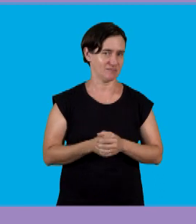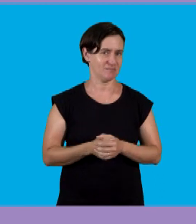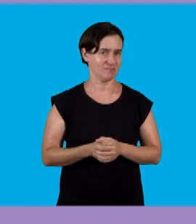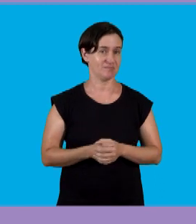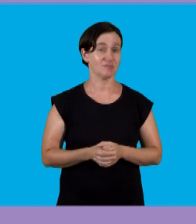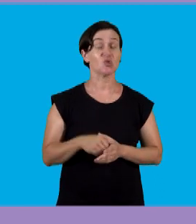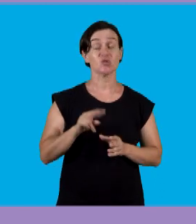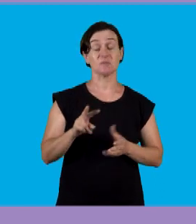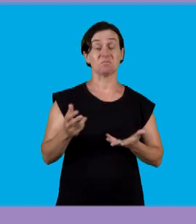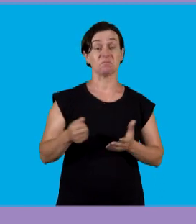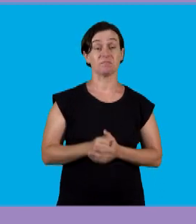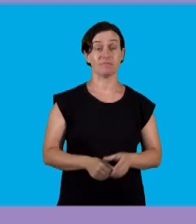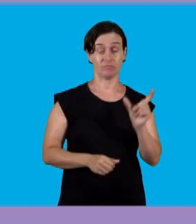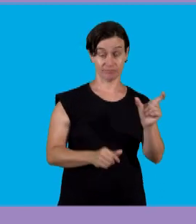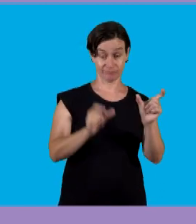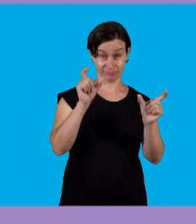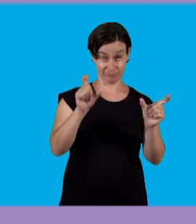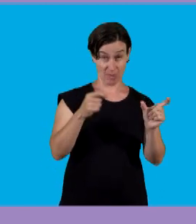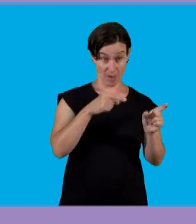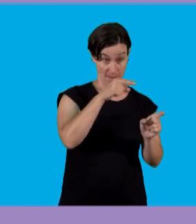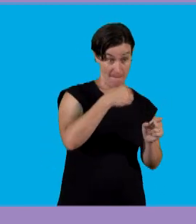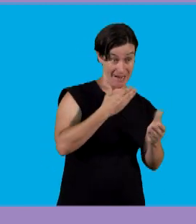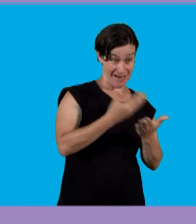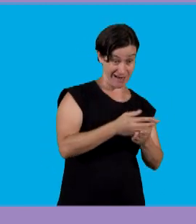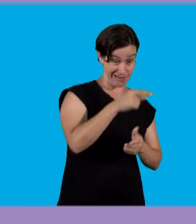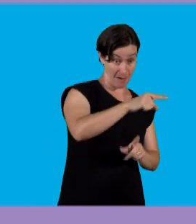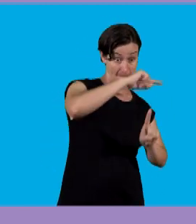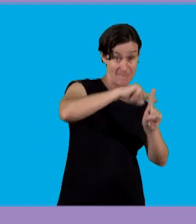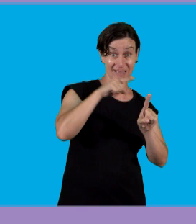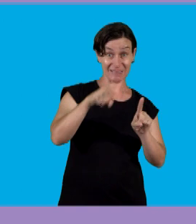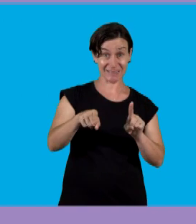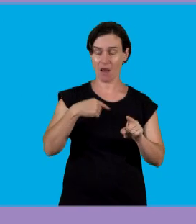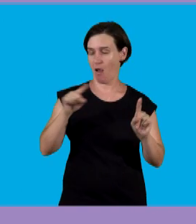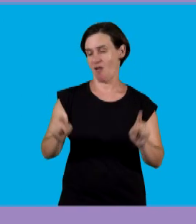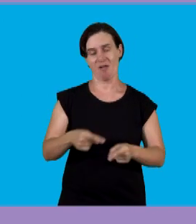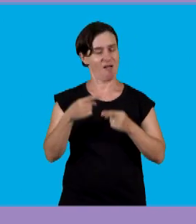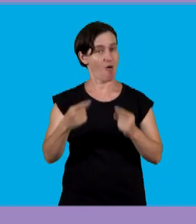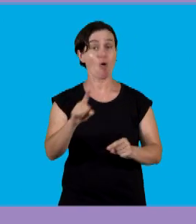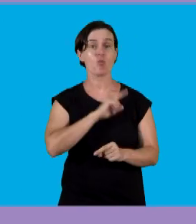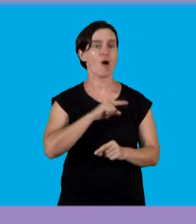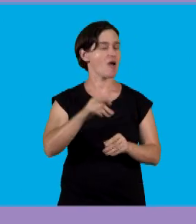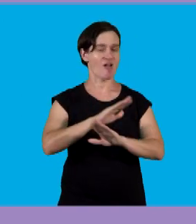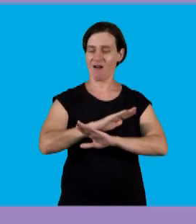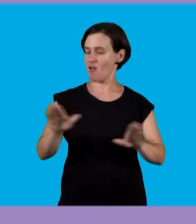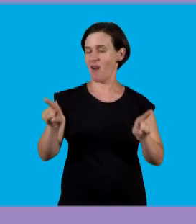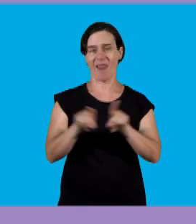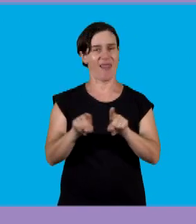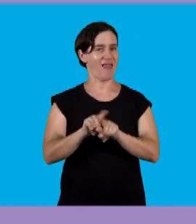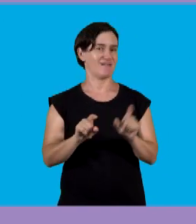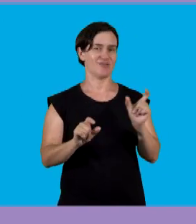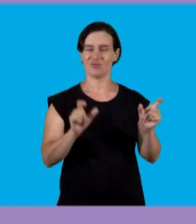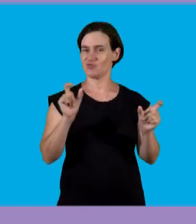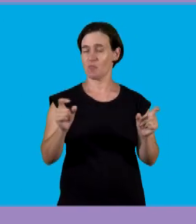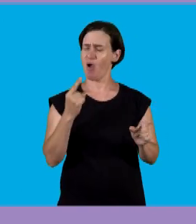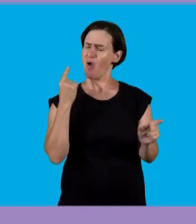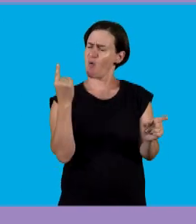there? Well, firstly, these two terms cannot be added. Why? Because they are unlike terms. We